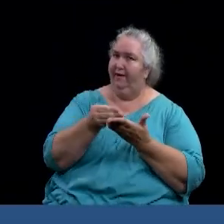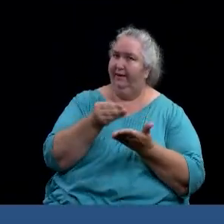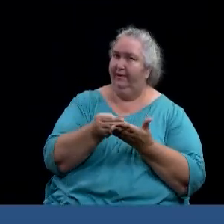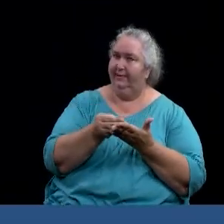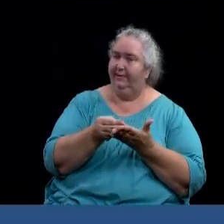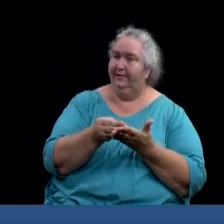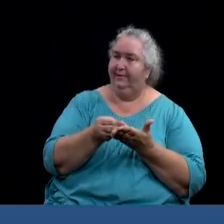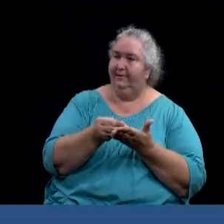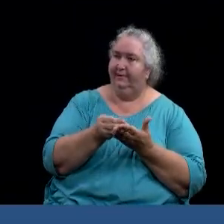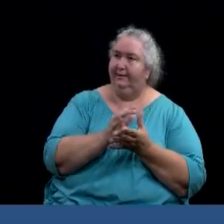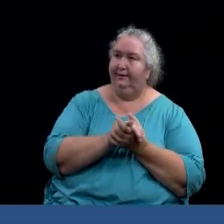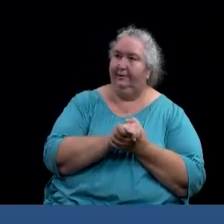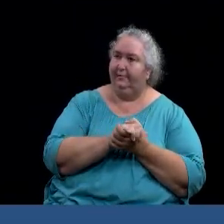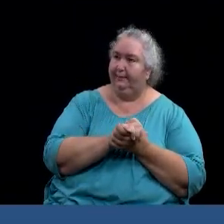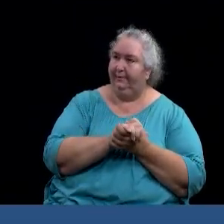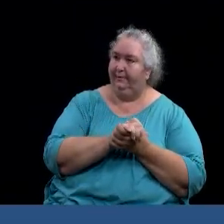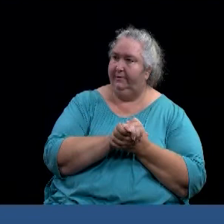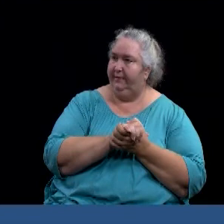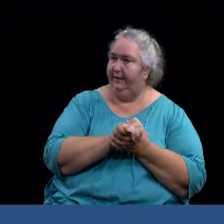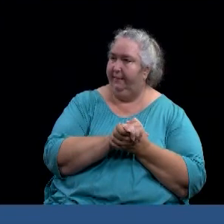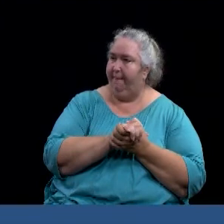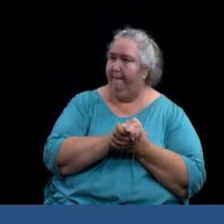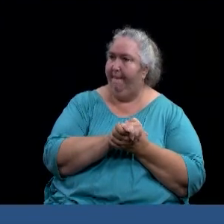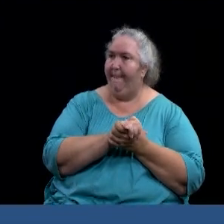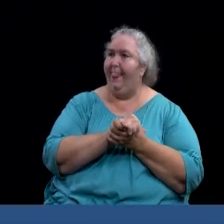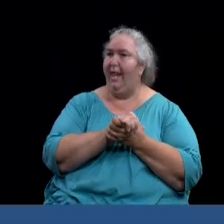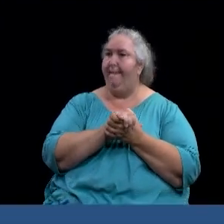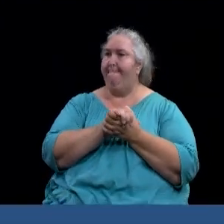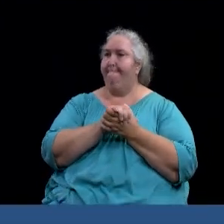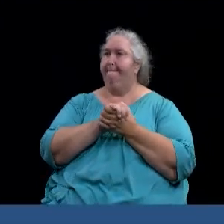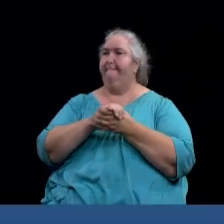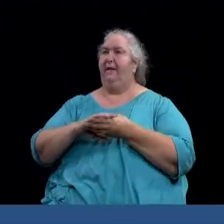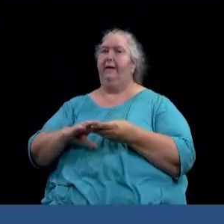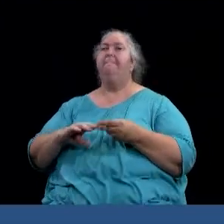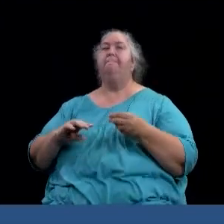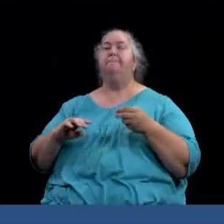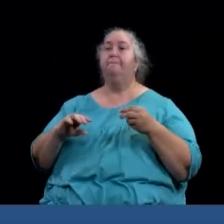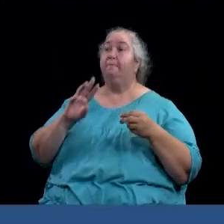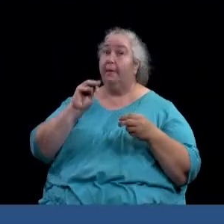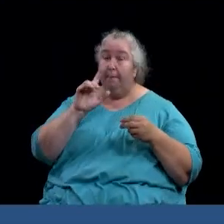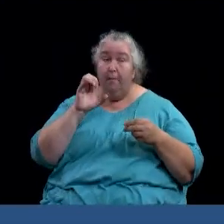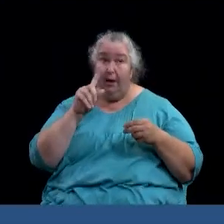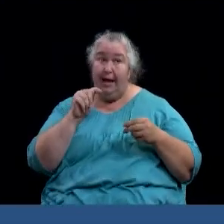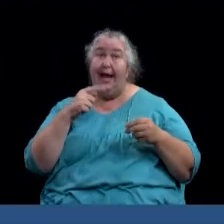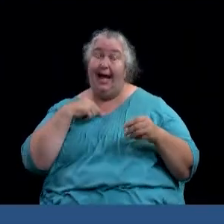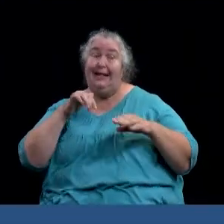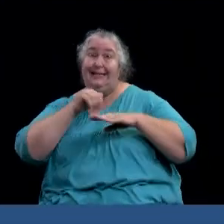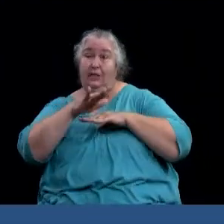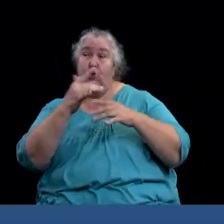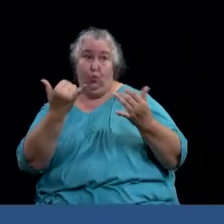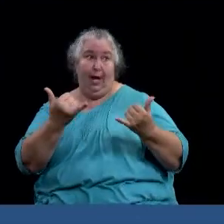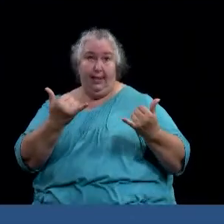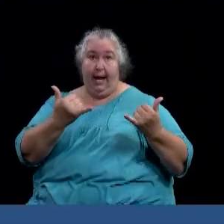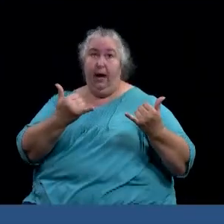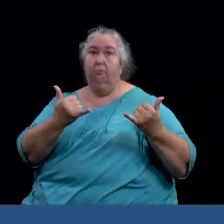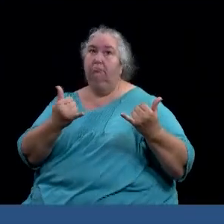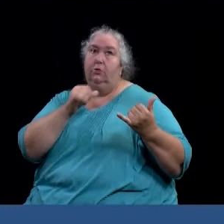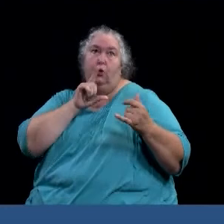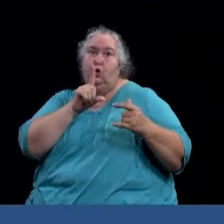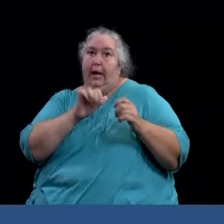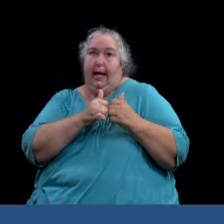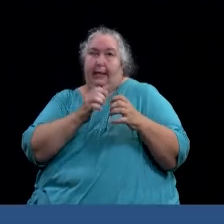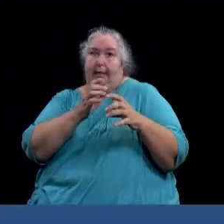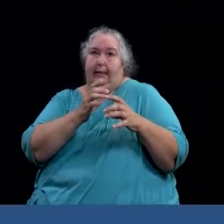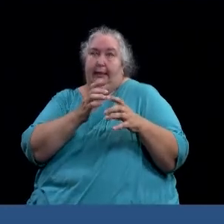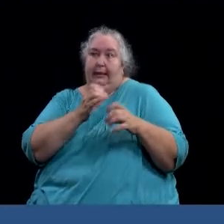And Millette, I can send you right now. I'm not sure how to get it to the folks at the Yeah, you can